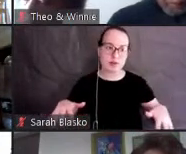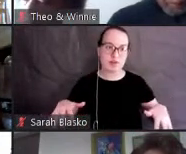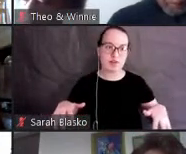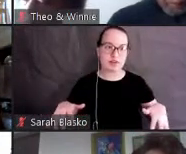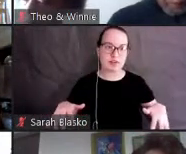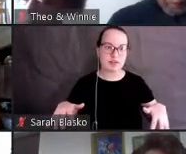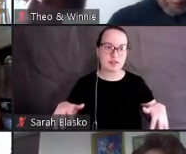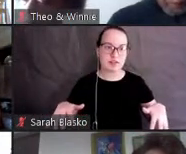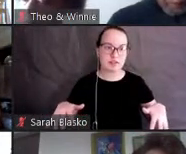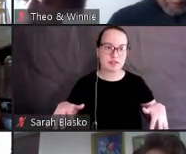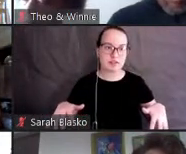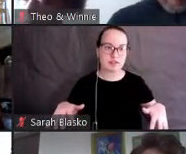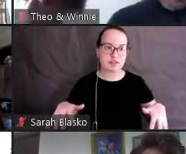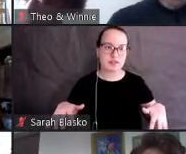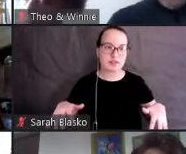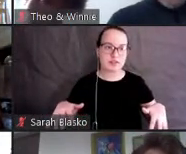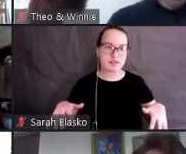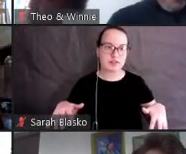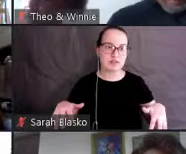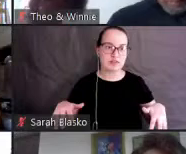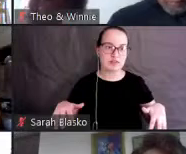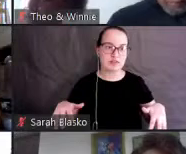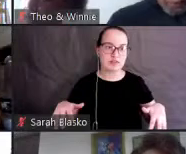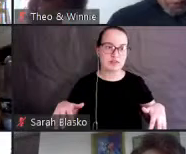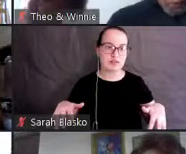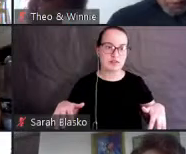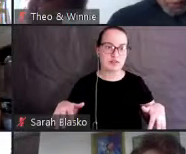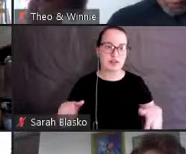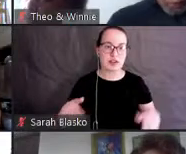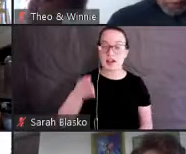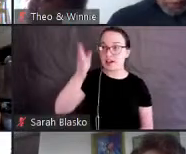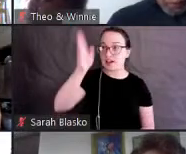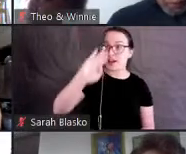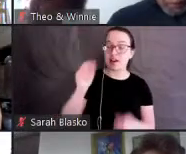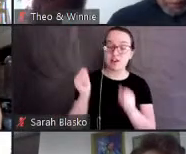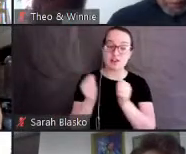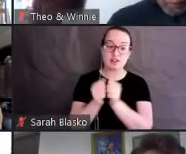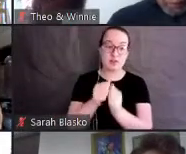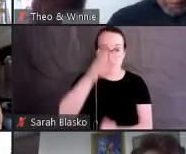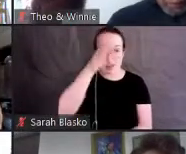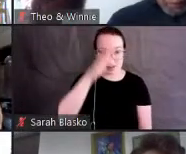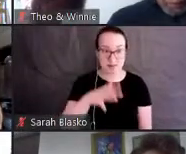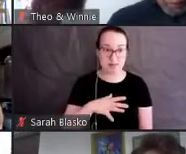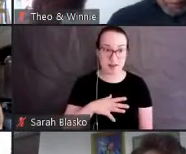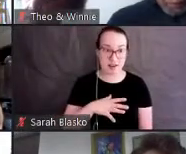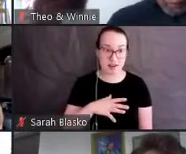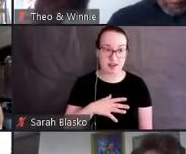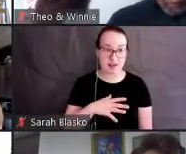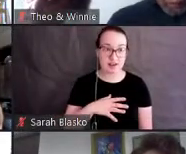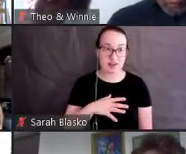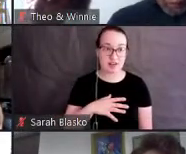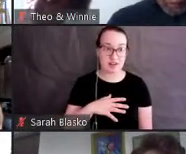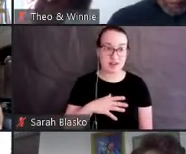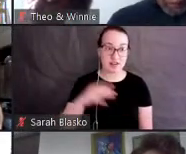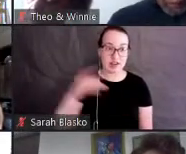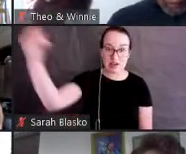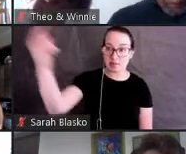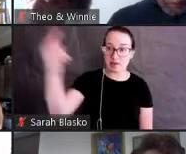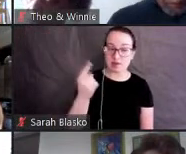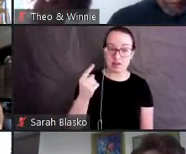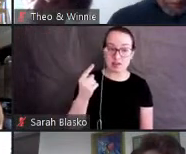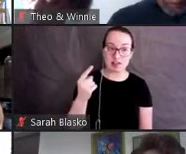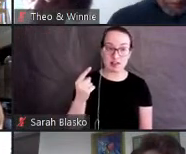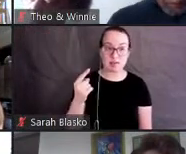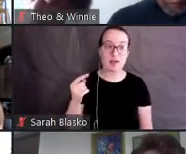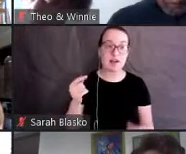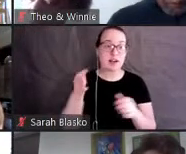dwelling place of God is with man. He will dwell with them and they will be his people. God himself will be